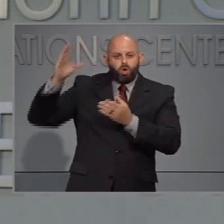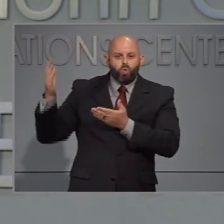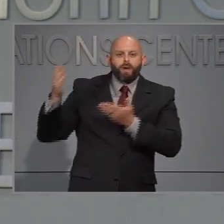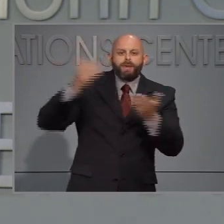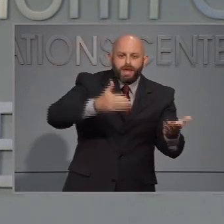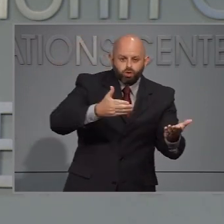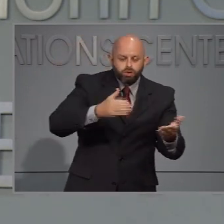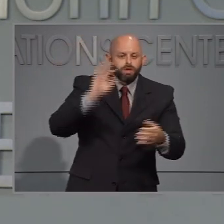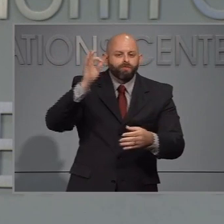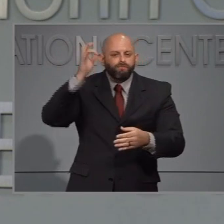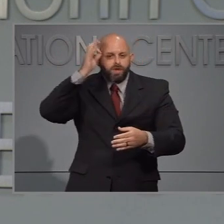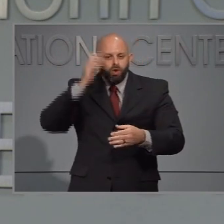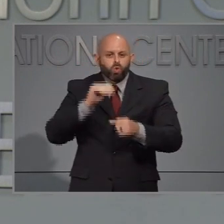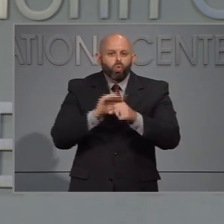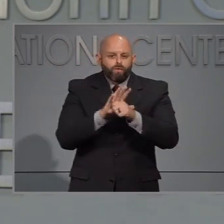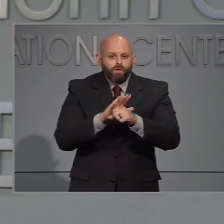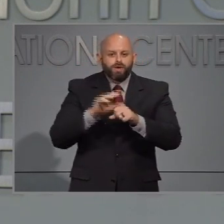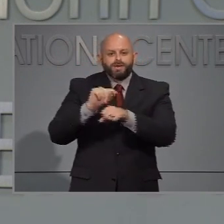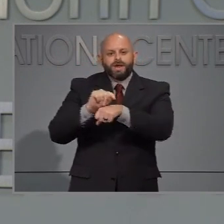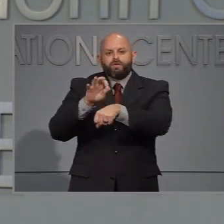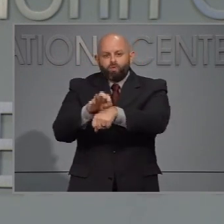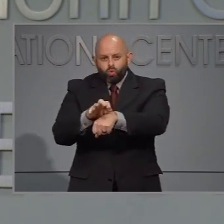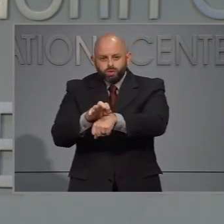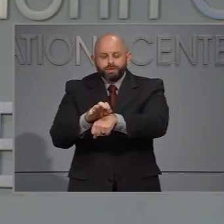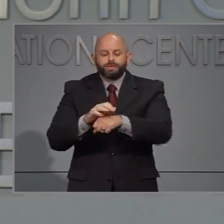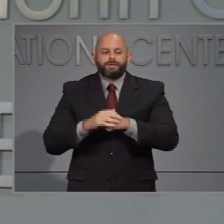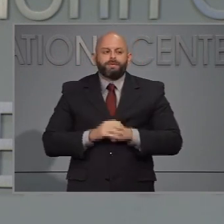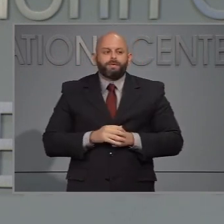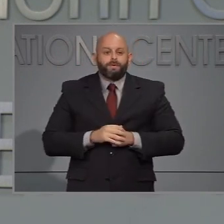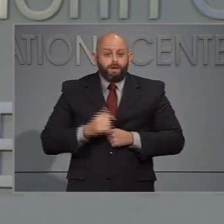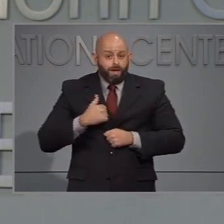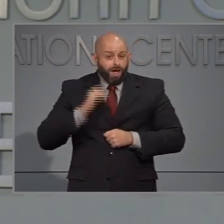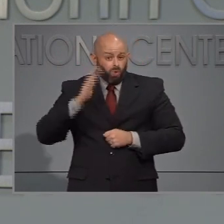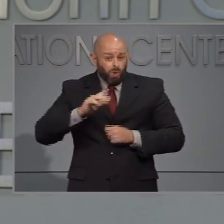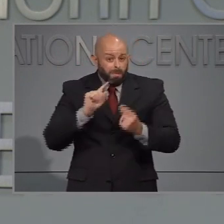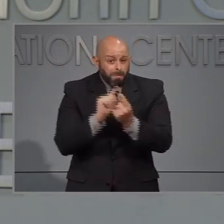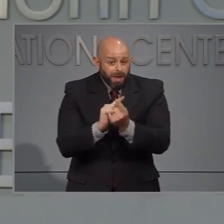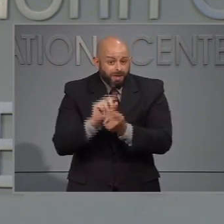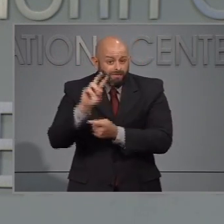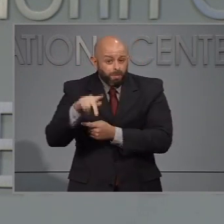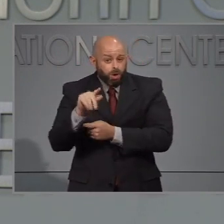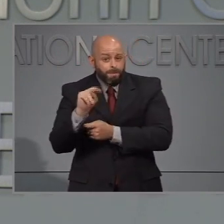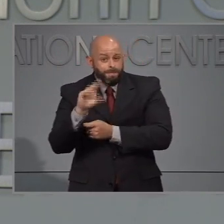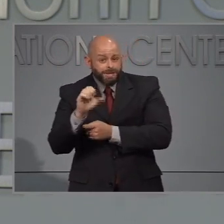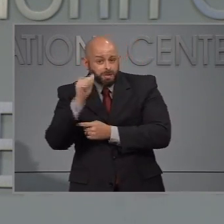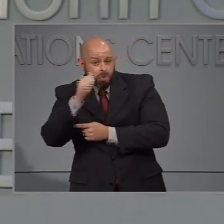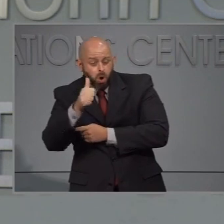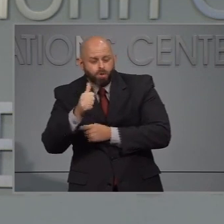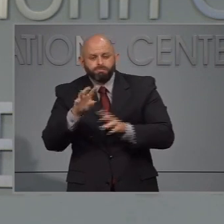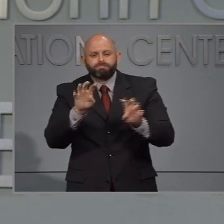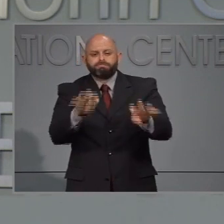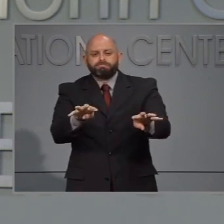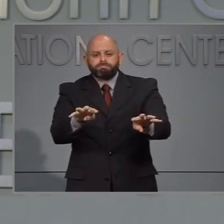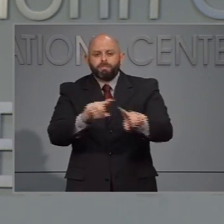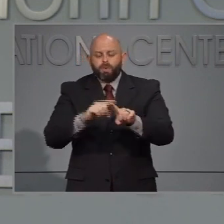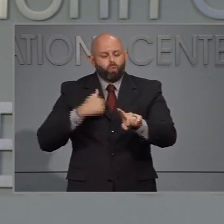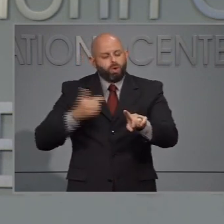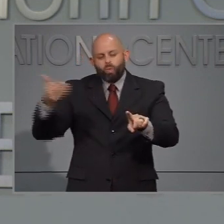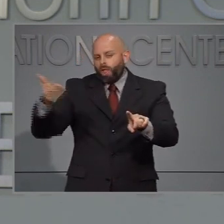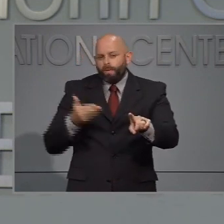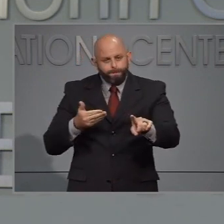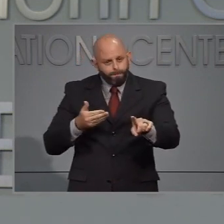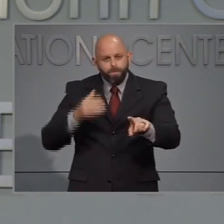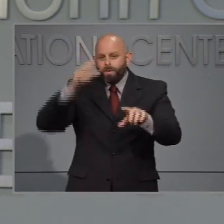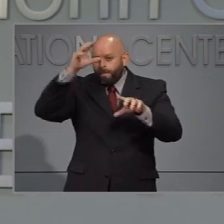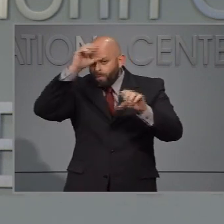know specifically whether I will talk with Vice President Pence tomorrow or not, but we certainly always welcome them to come to our